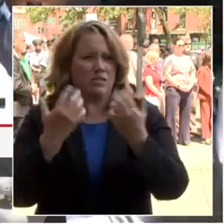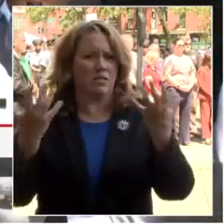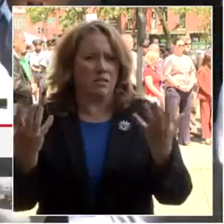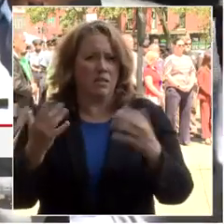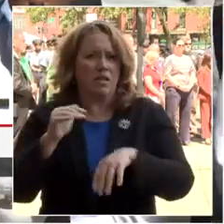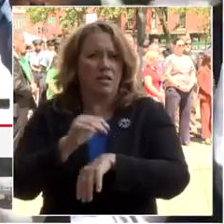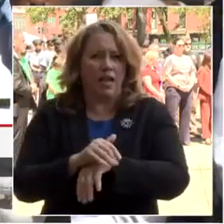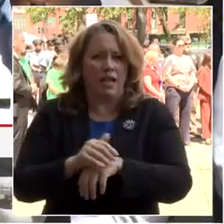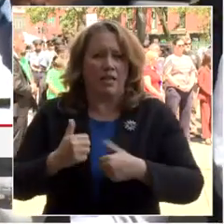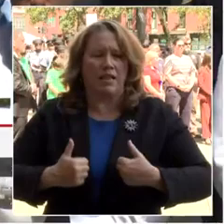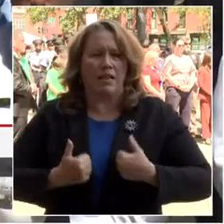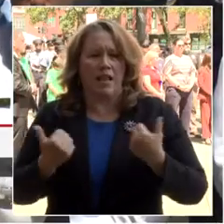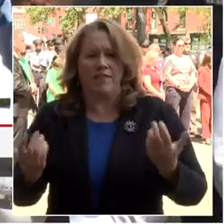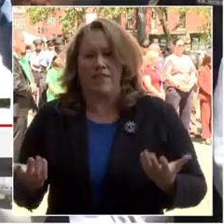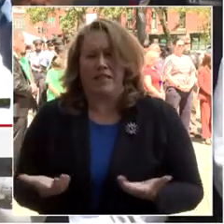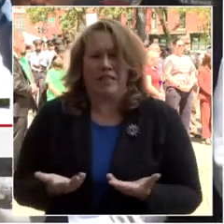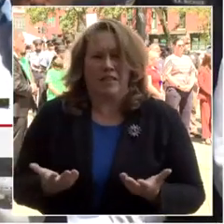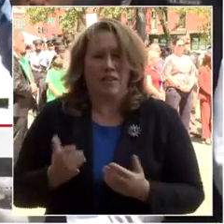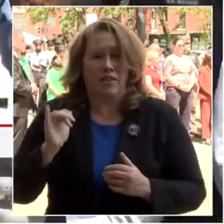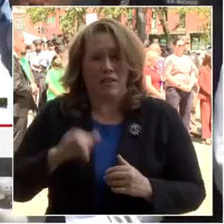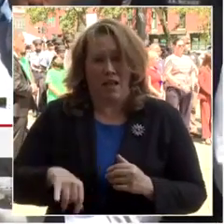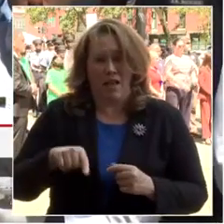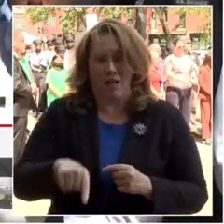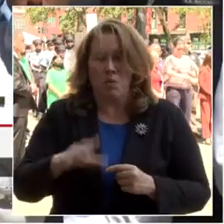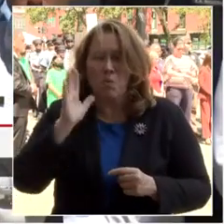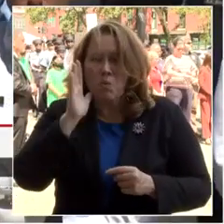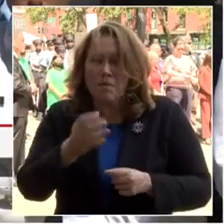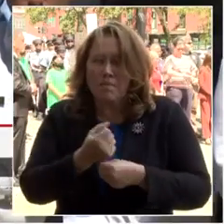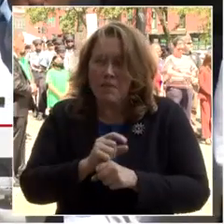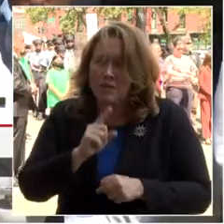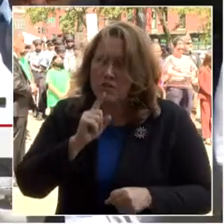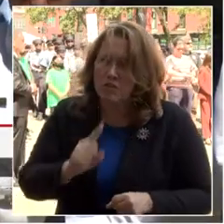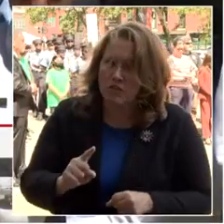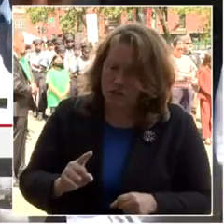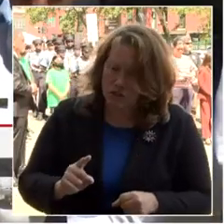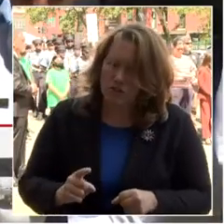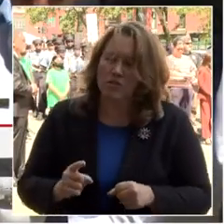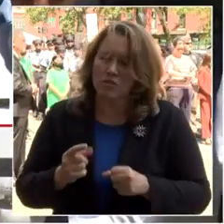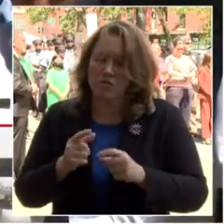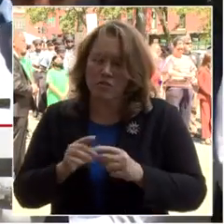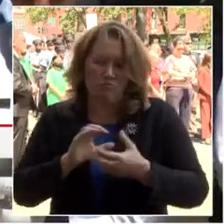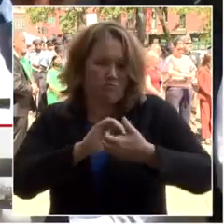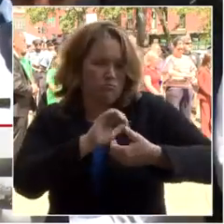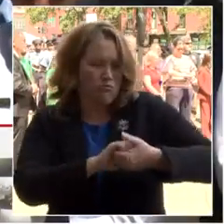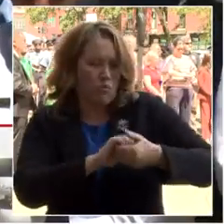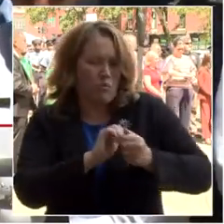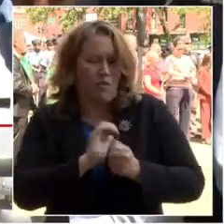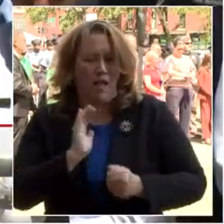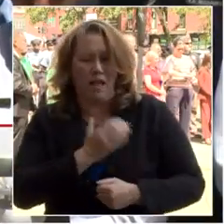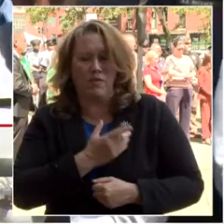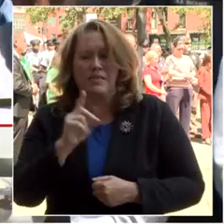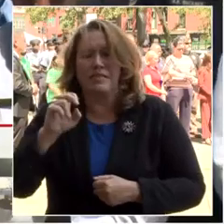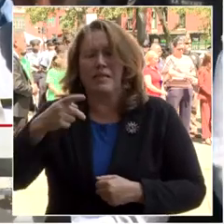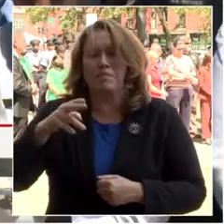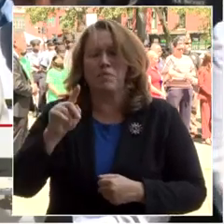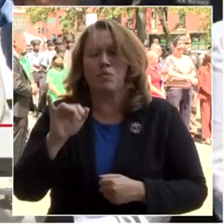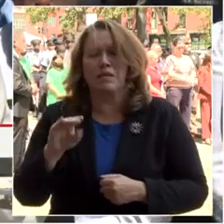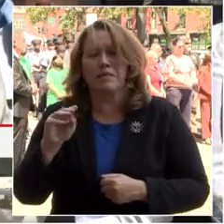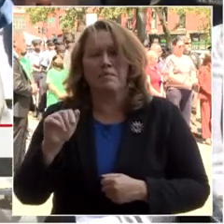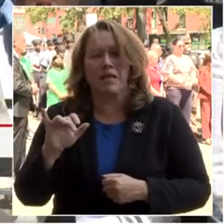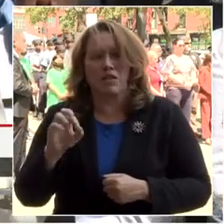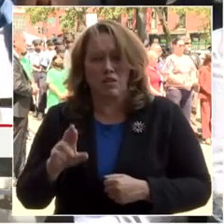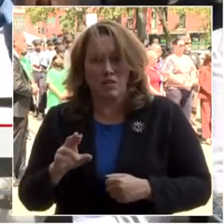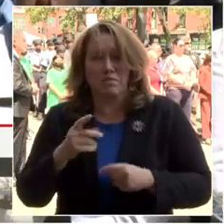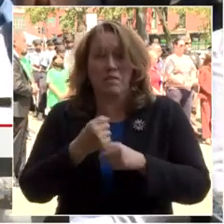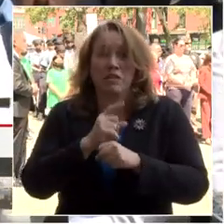Deputy Mayor for Public Safety and Justice. And we will have these teams out in our busy nightlife